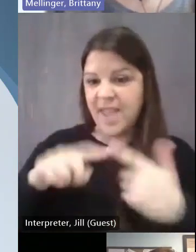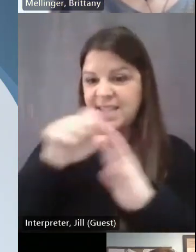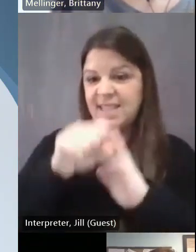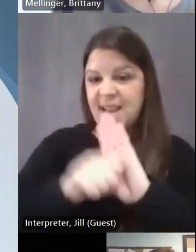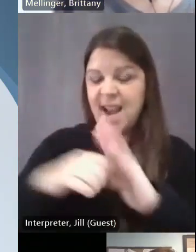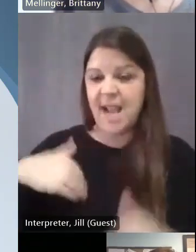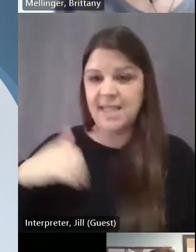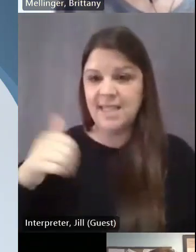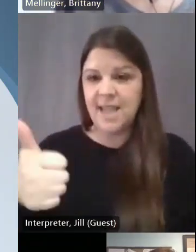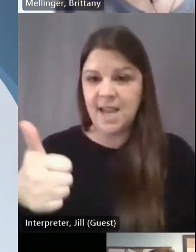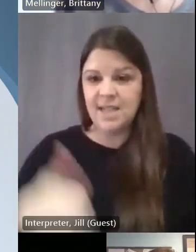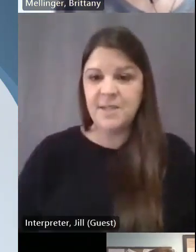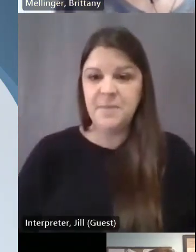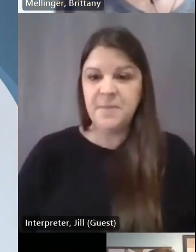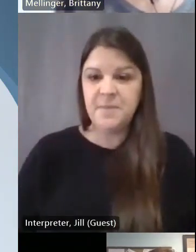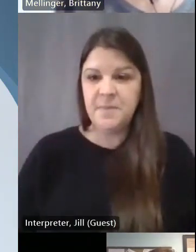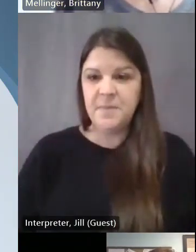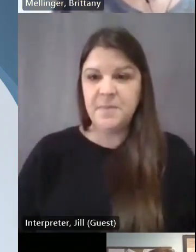level.